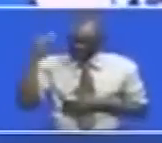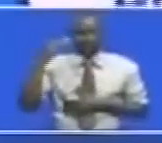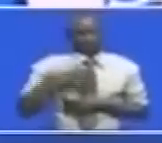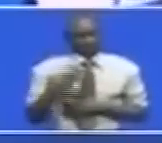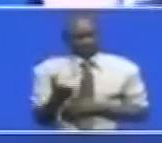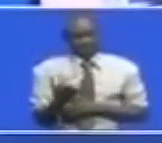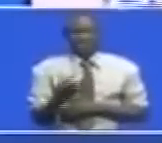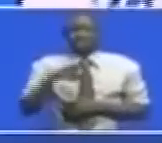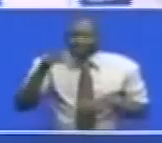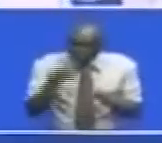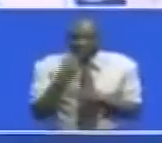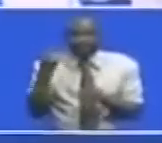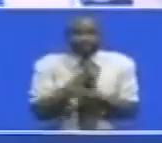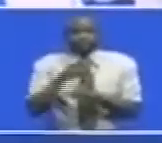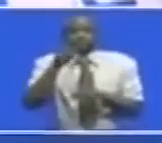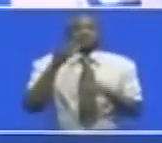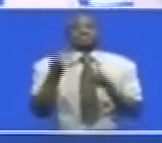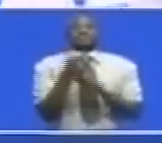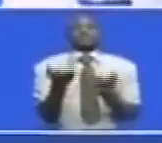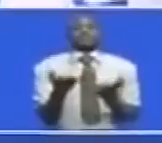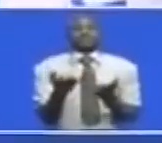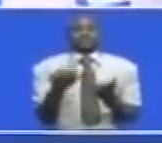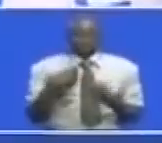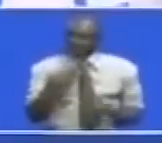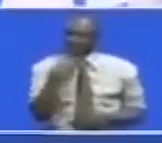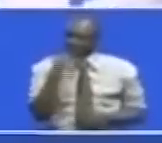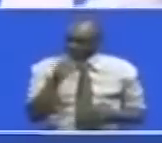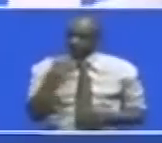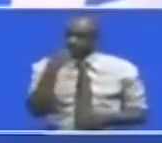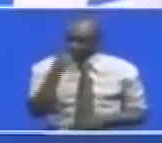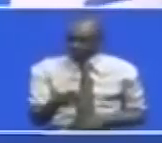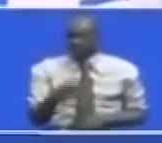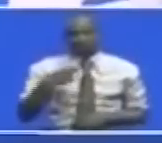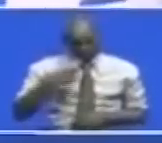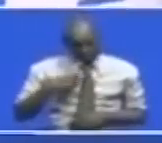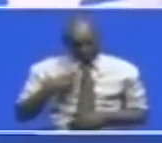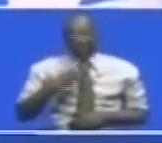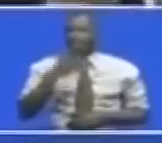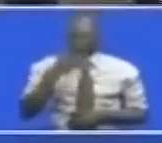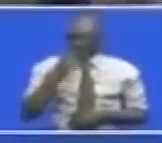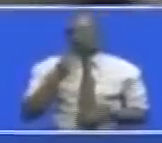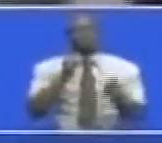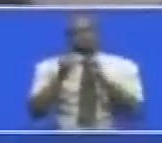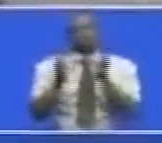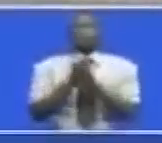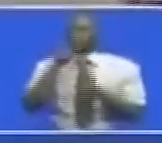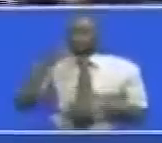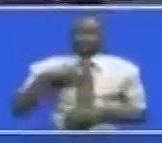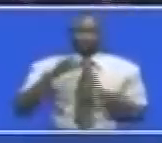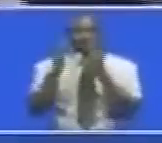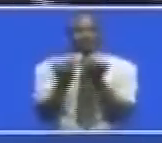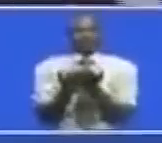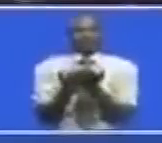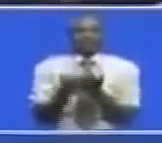say, not anyone can say they've done. So I can say that I've gone against the best in the world. Balala, who has